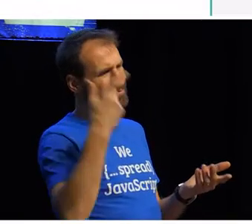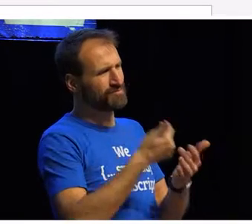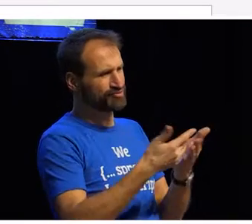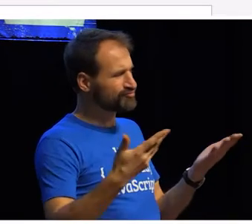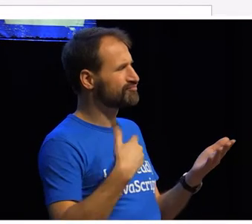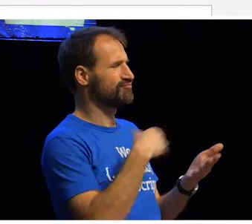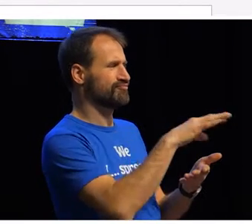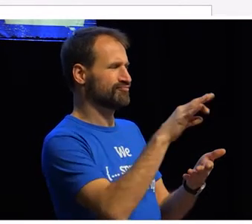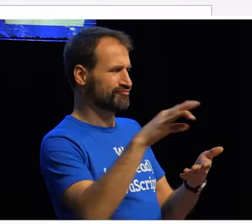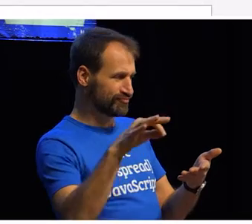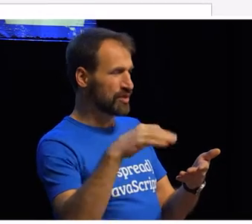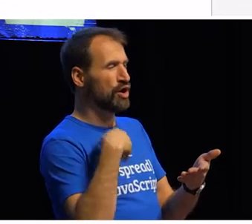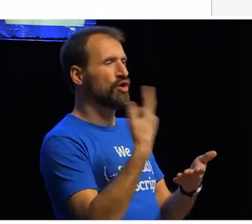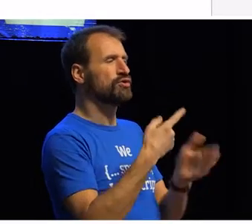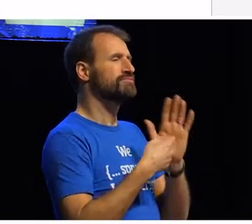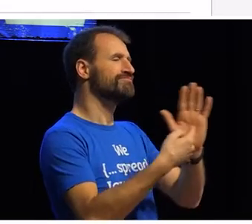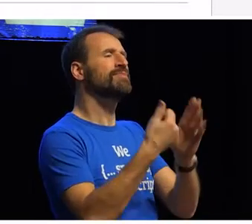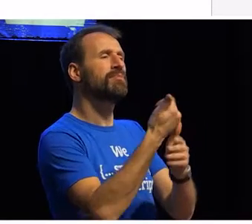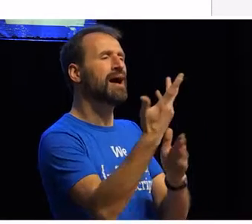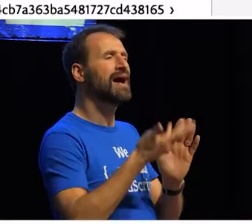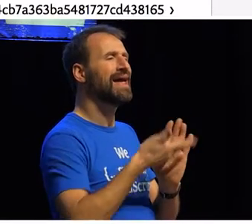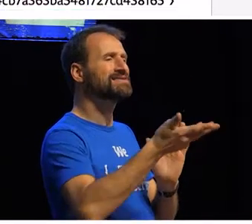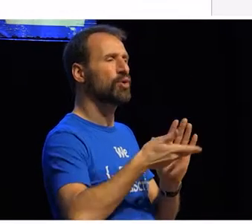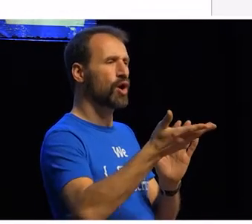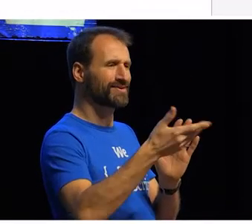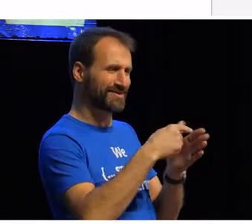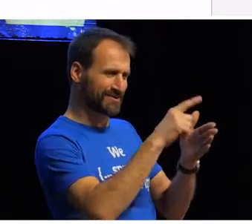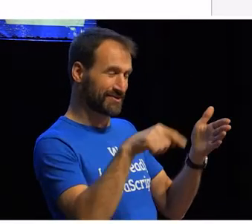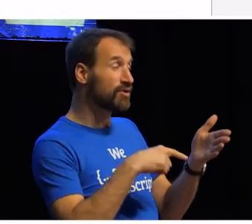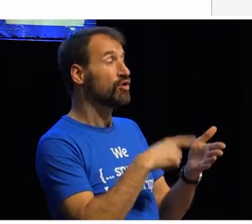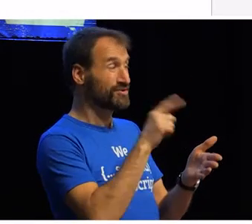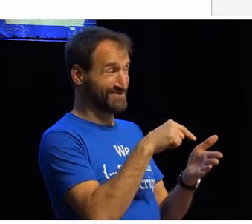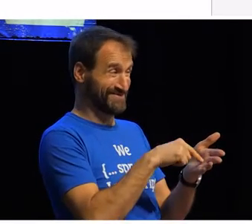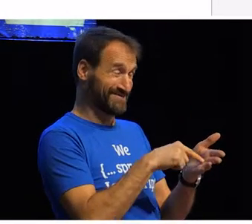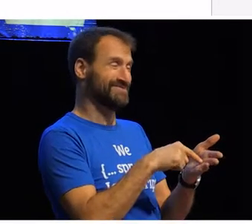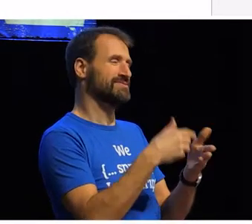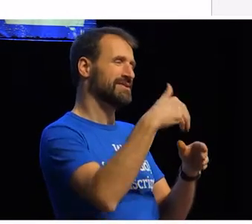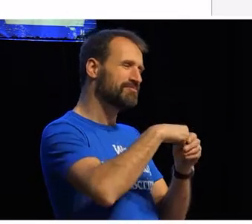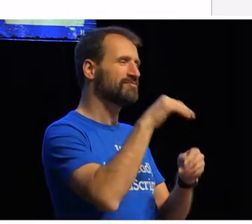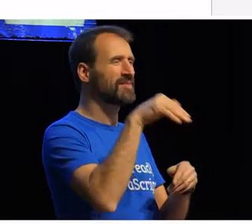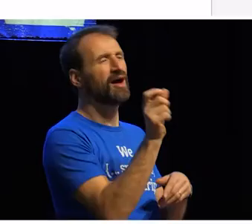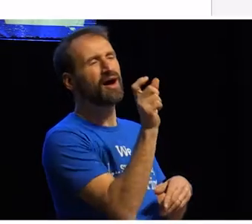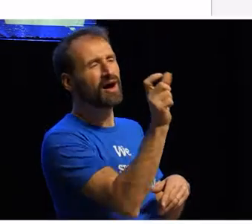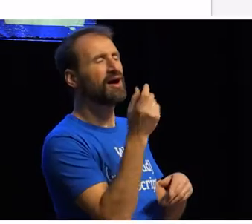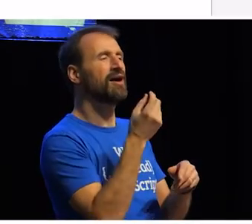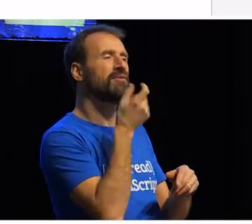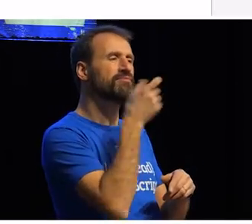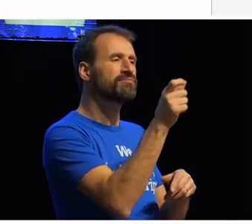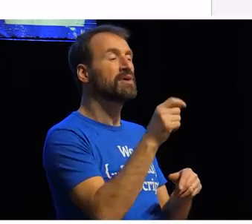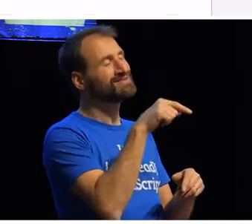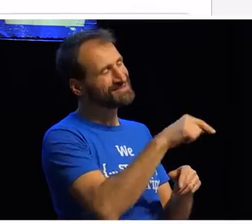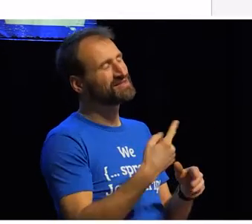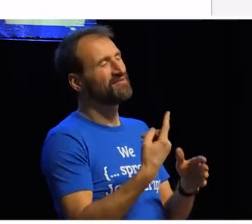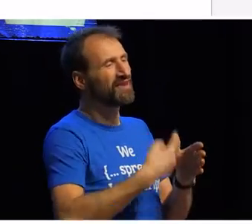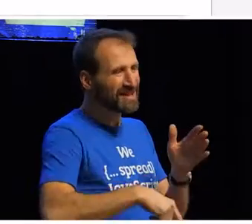and show a bunch of exploits and they're you know each of these there would be some explanation that says if this is a vulnerable package this is the vulnerability on